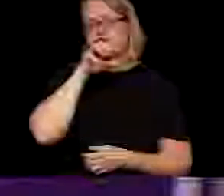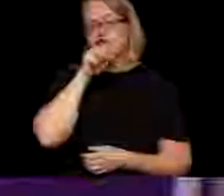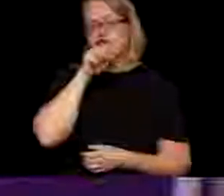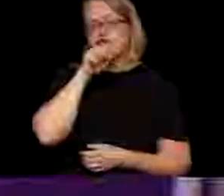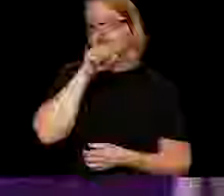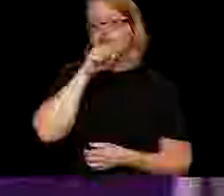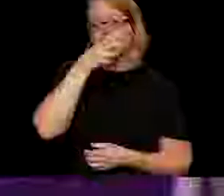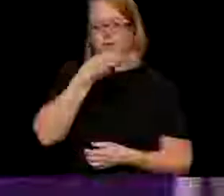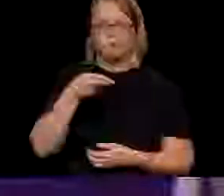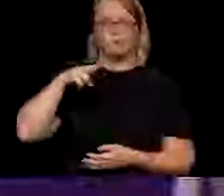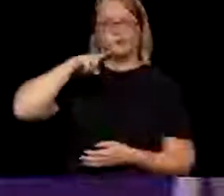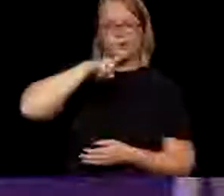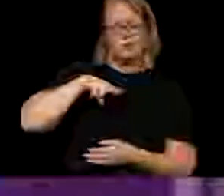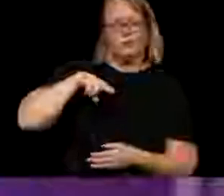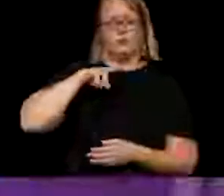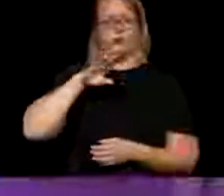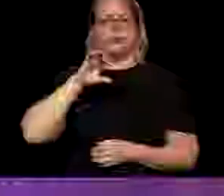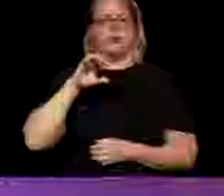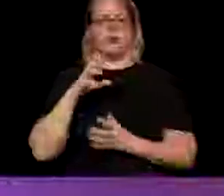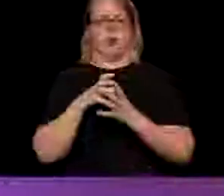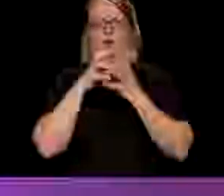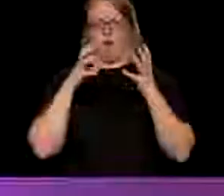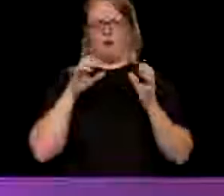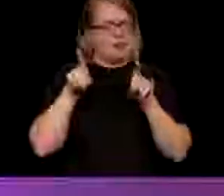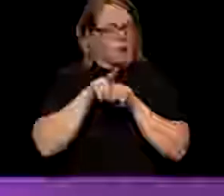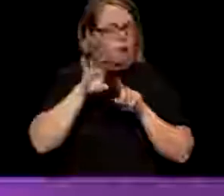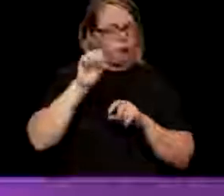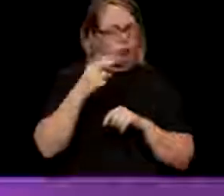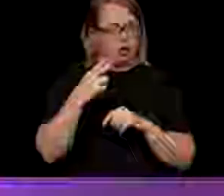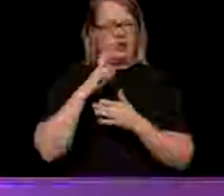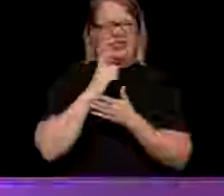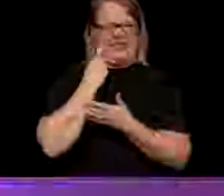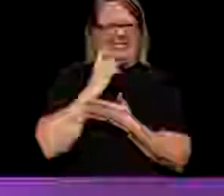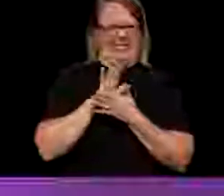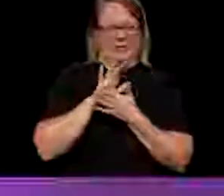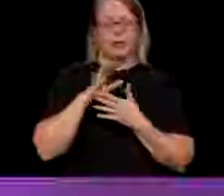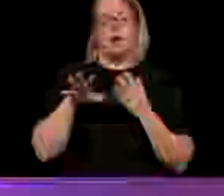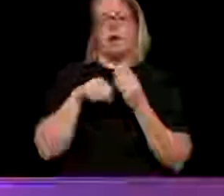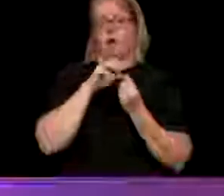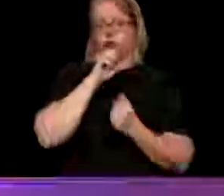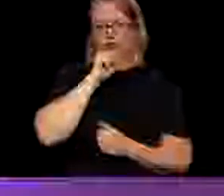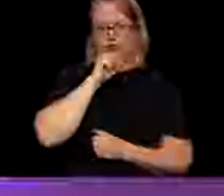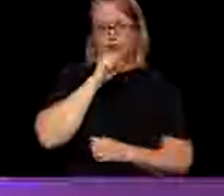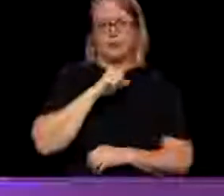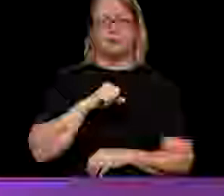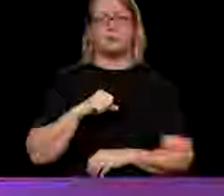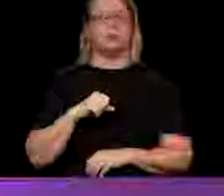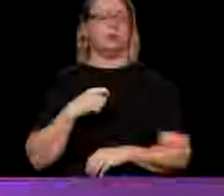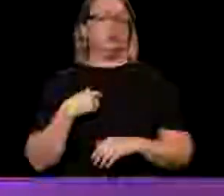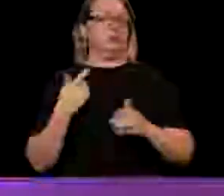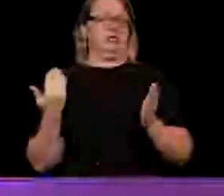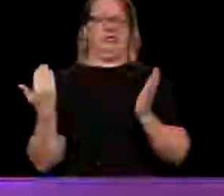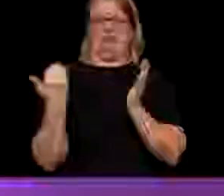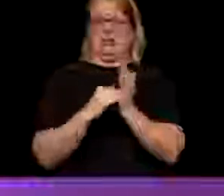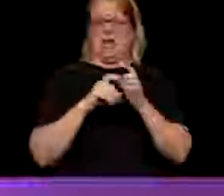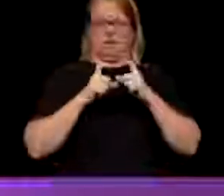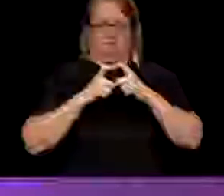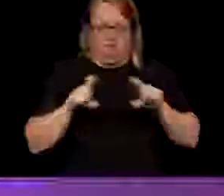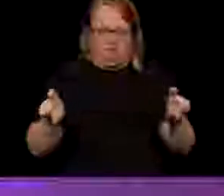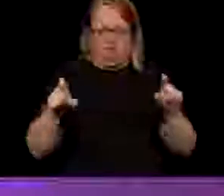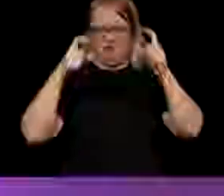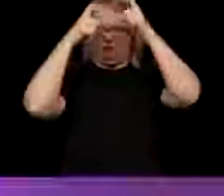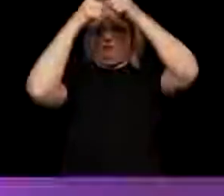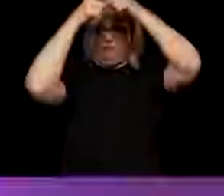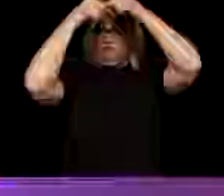bit below, a little bit above, and then blend between the orange and the red. Same X marking.